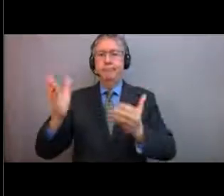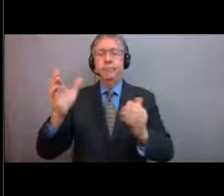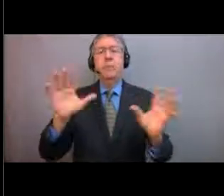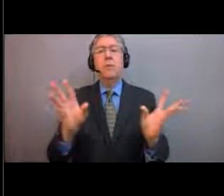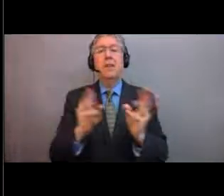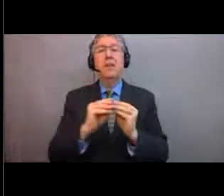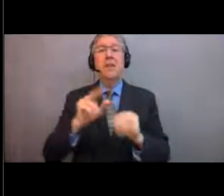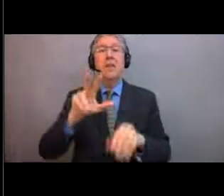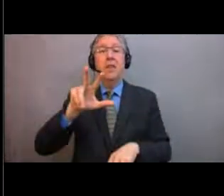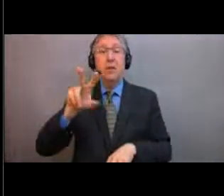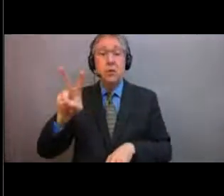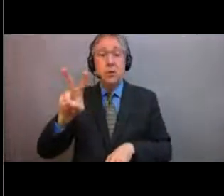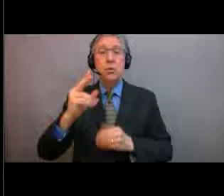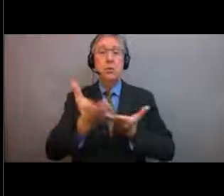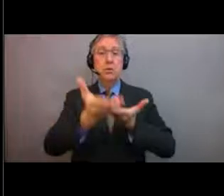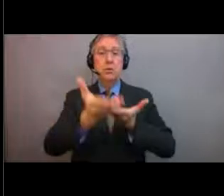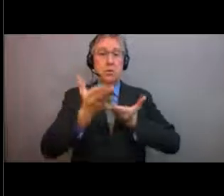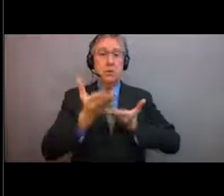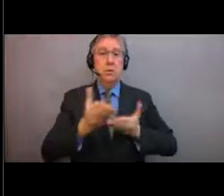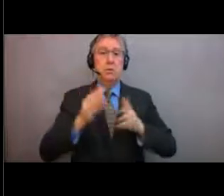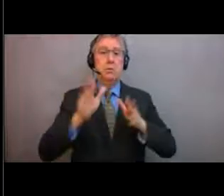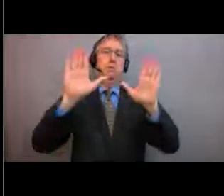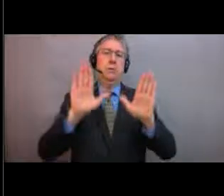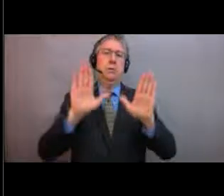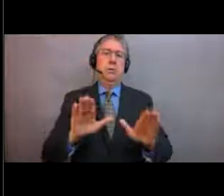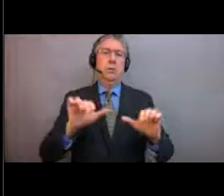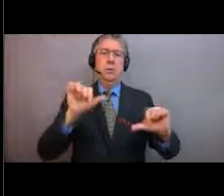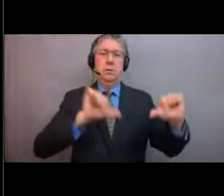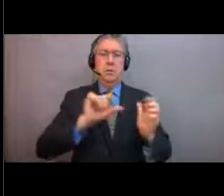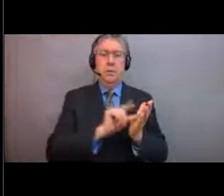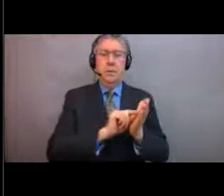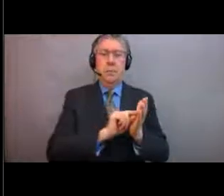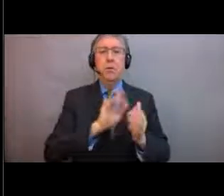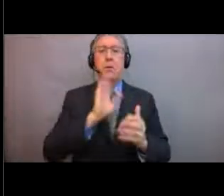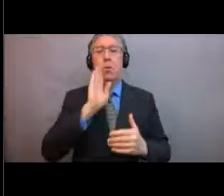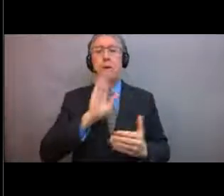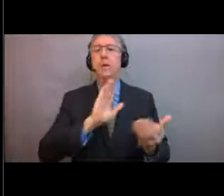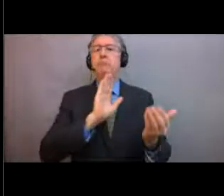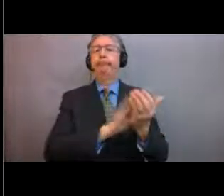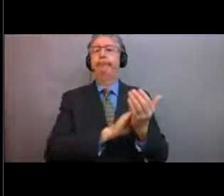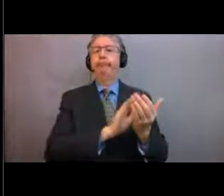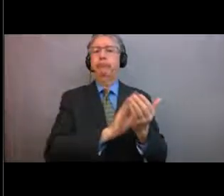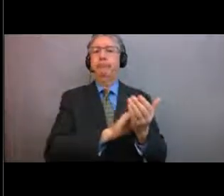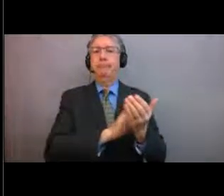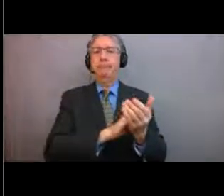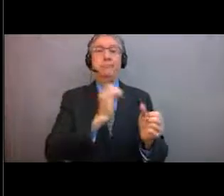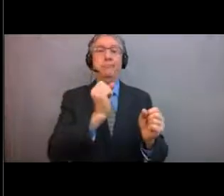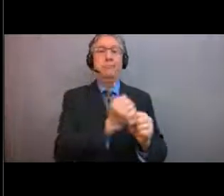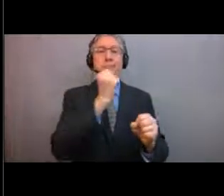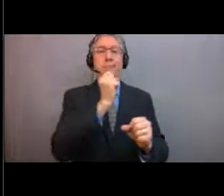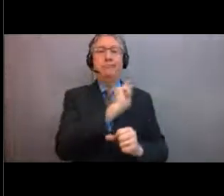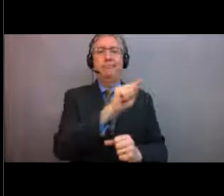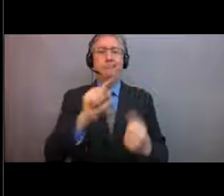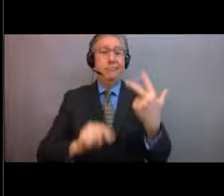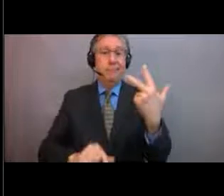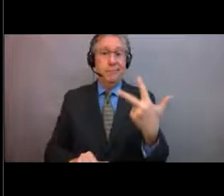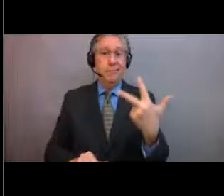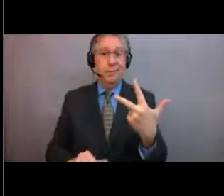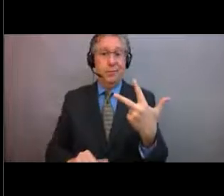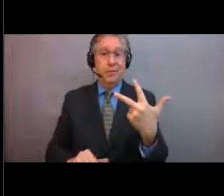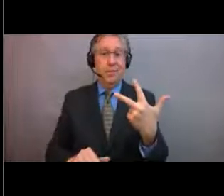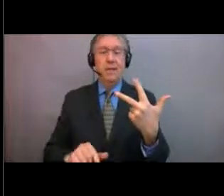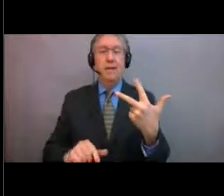nominations for the Outstanding Scientific Paper. And today we will recognize the 3 winning papers, as well as hear